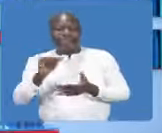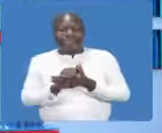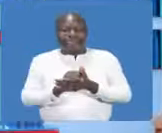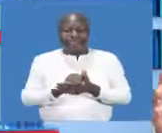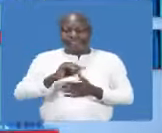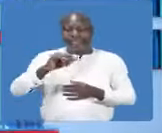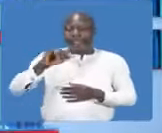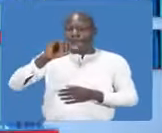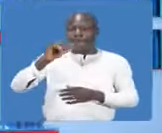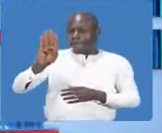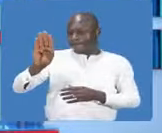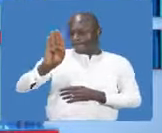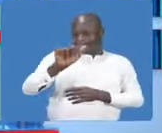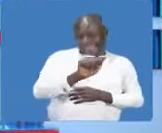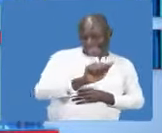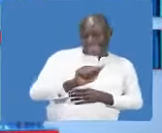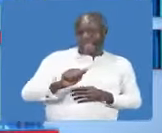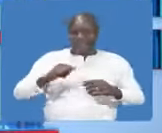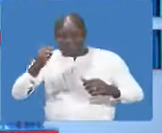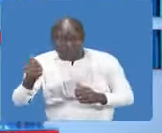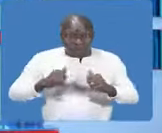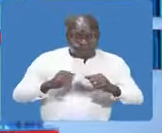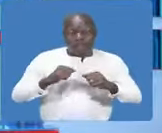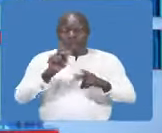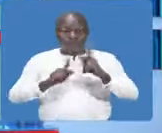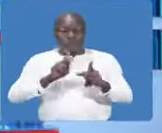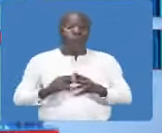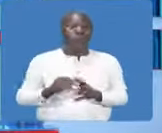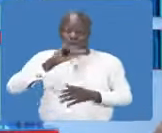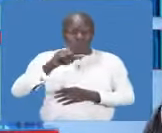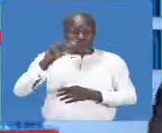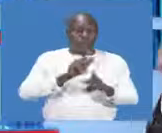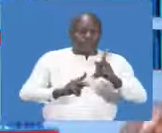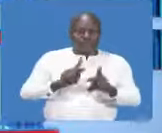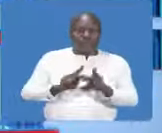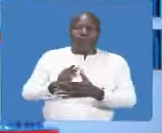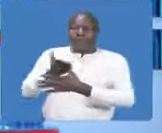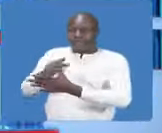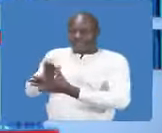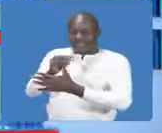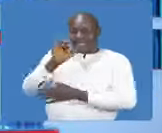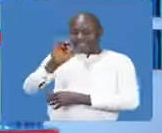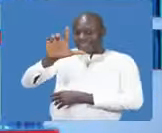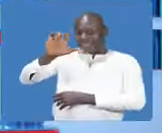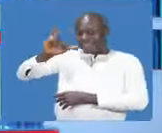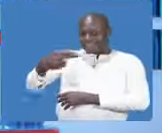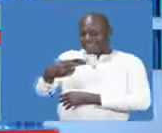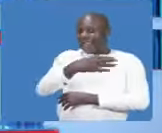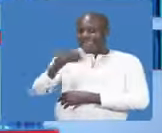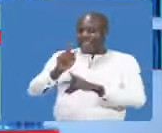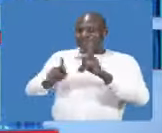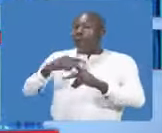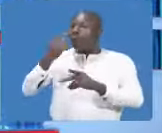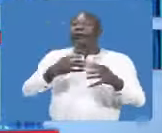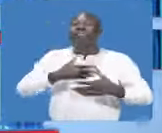sa omo ye contest no me bi sa question sa woni bible between Elijah ane ba akonfo no